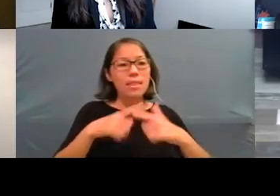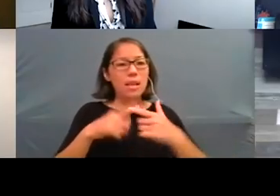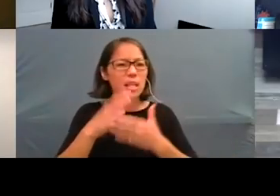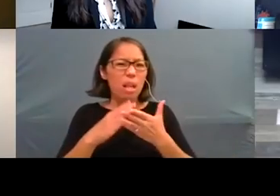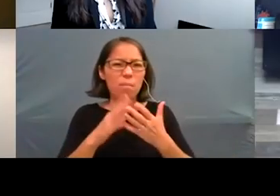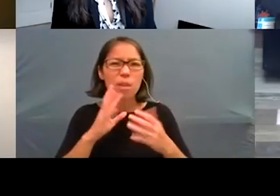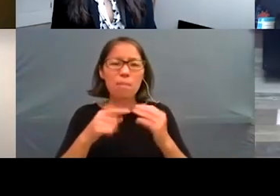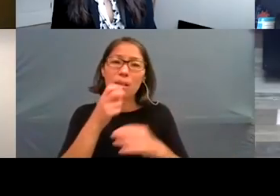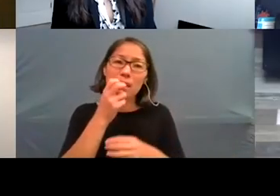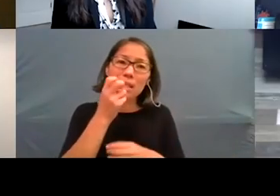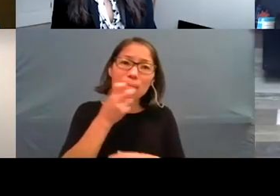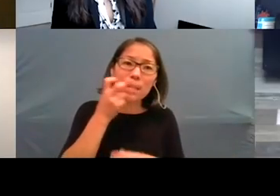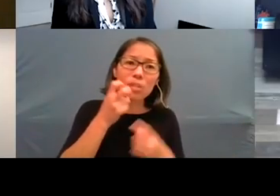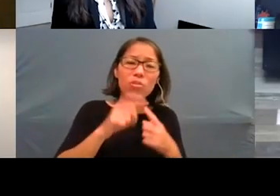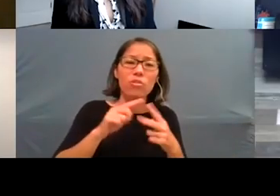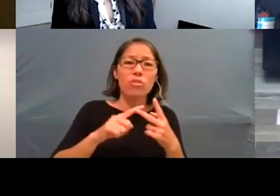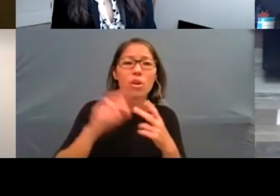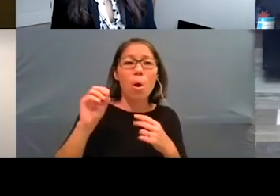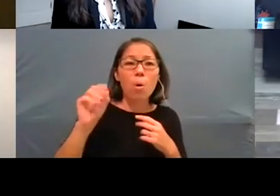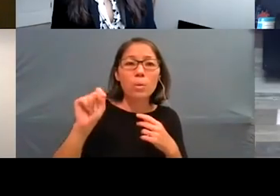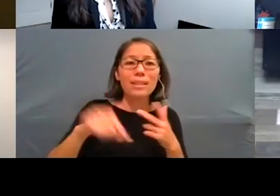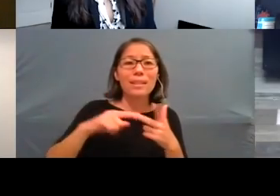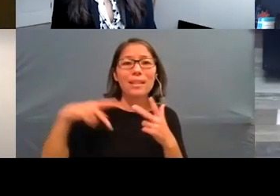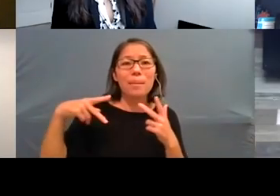speech, occupational therapy, physical therapy, social skills.